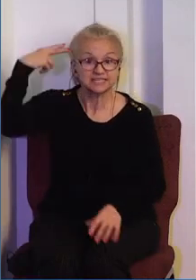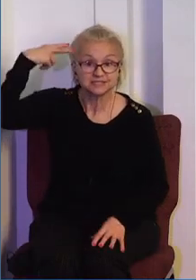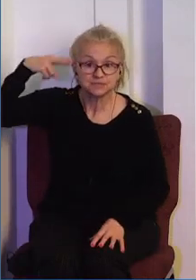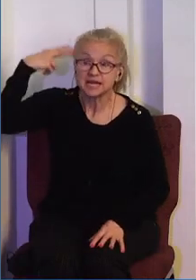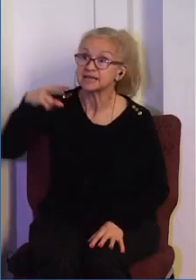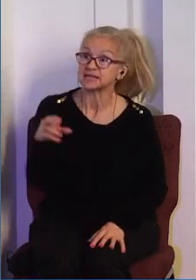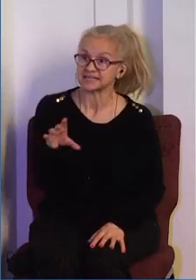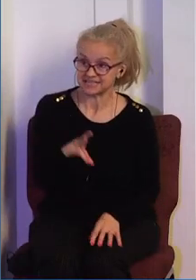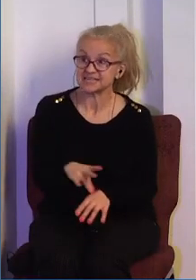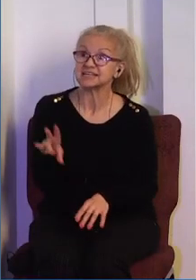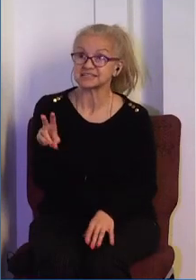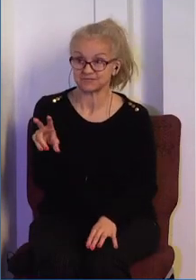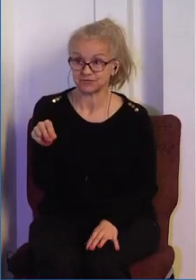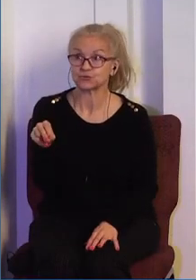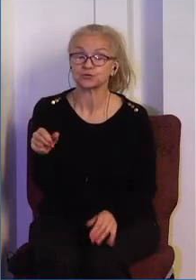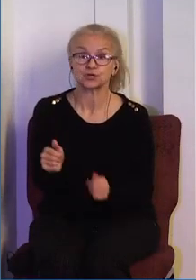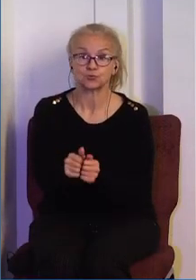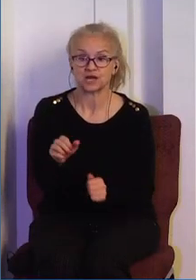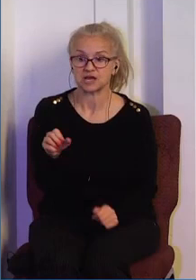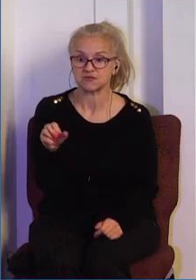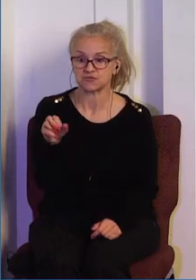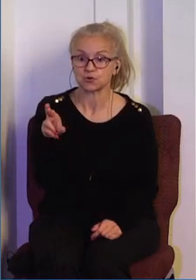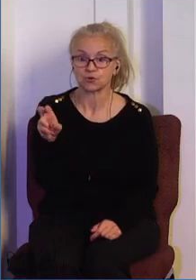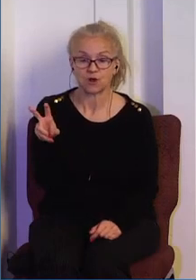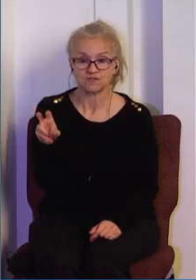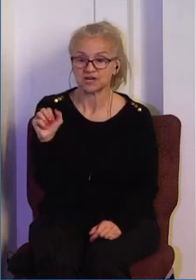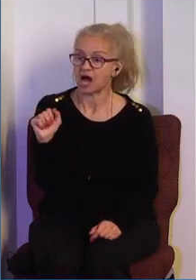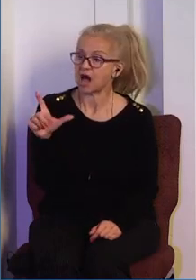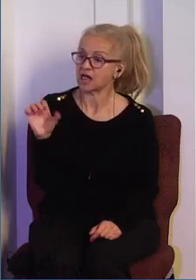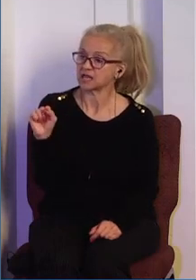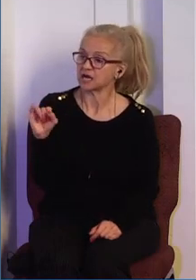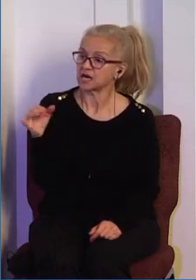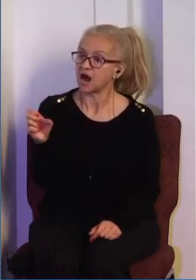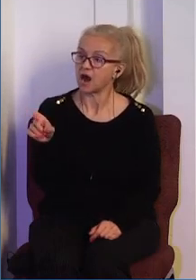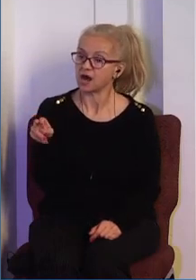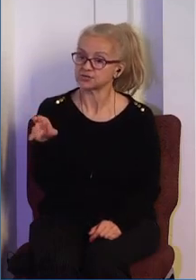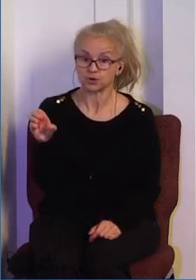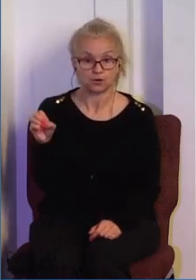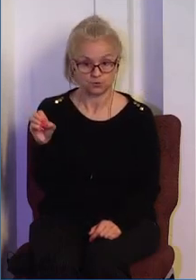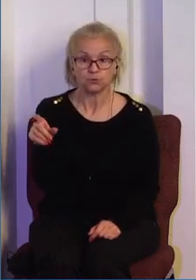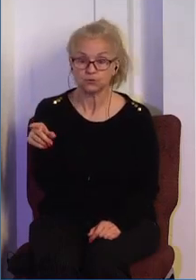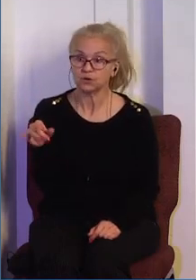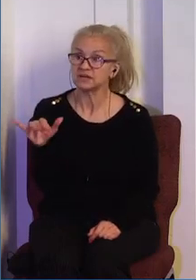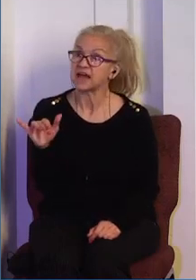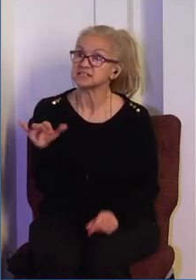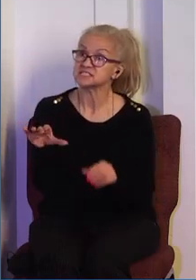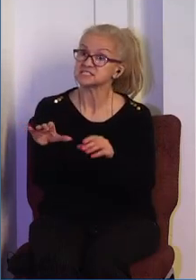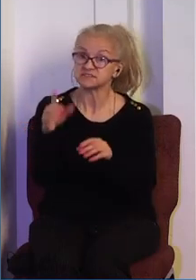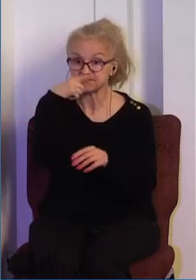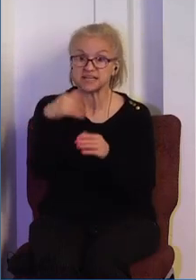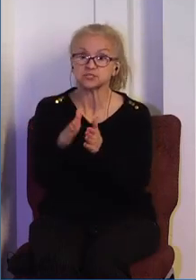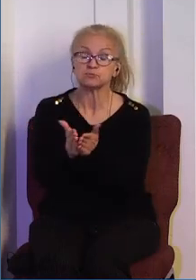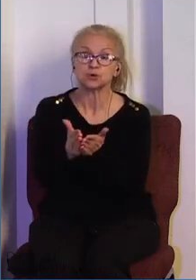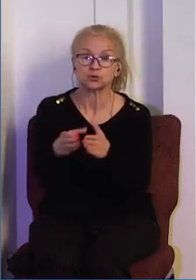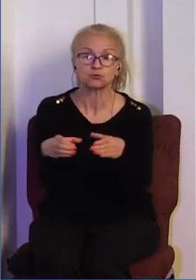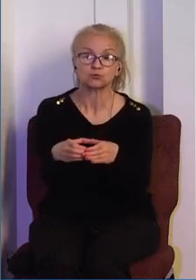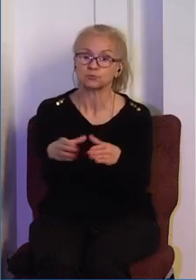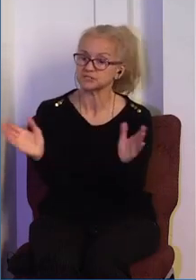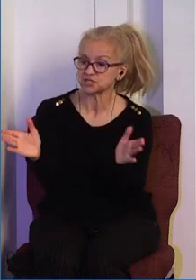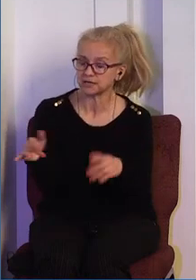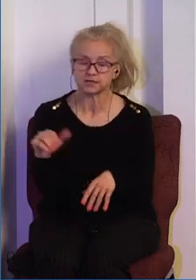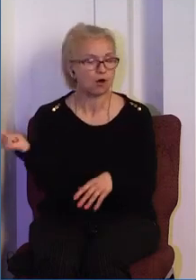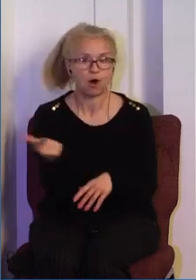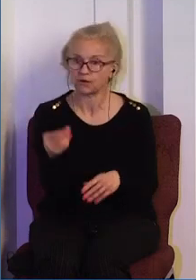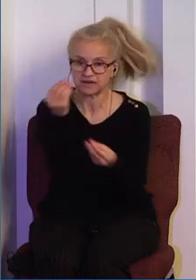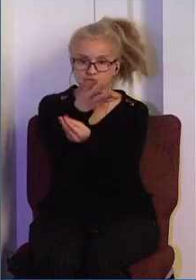at 7:30. With Reverend Alejandro, and that's on a Facebook video group chat. All of that information is in our